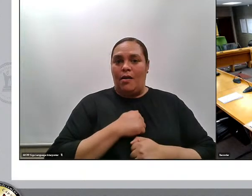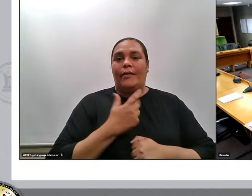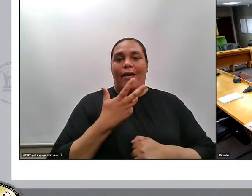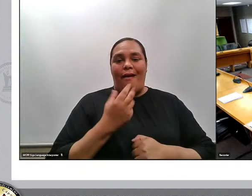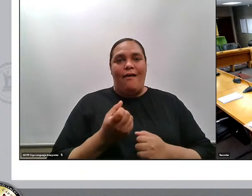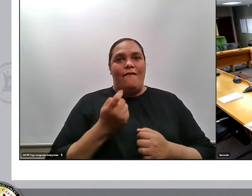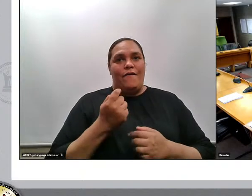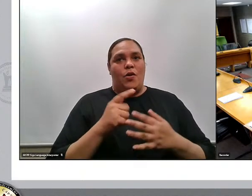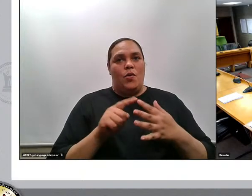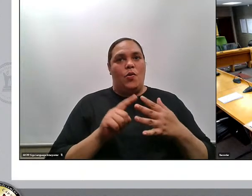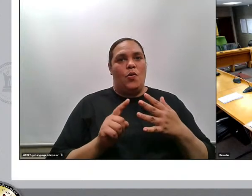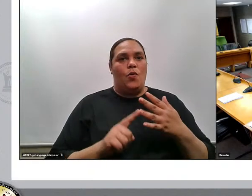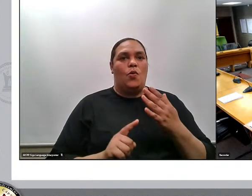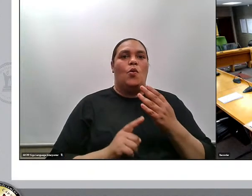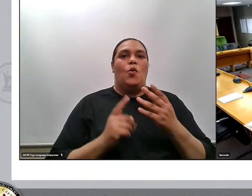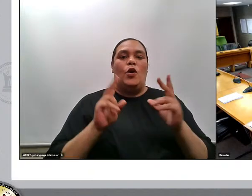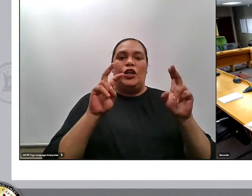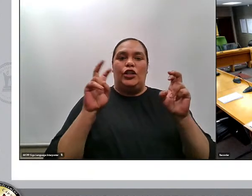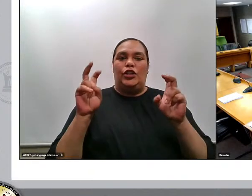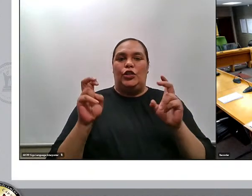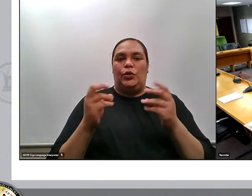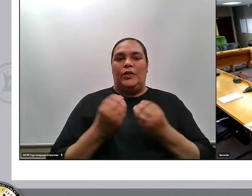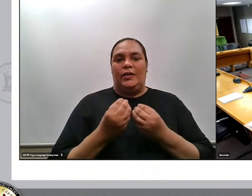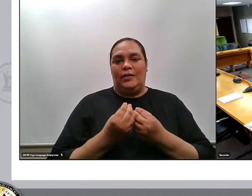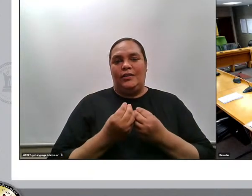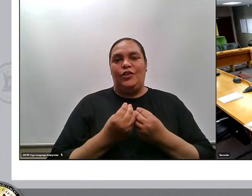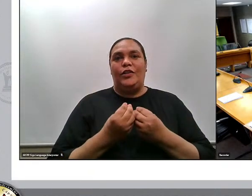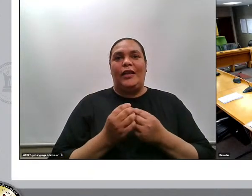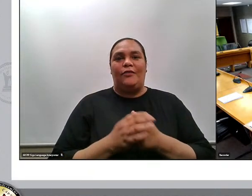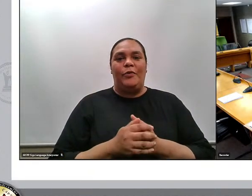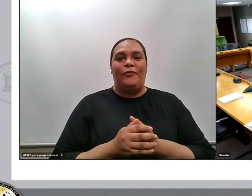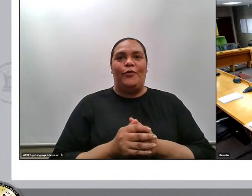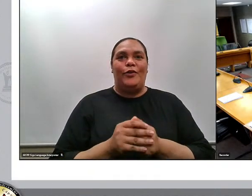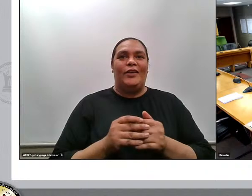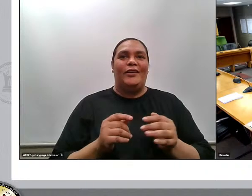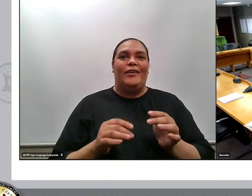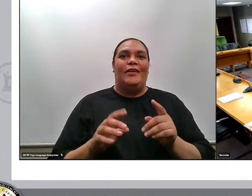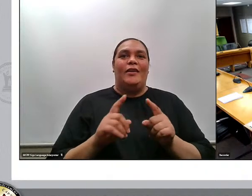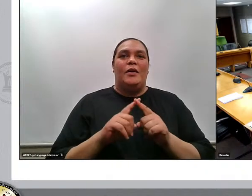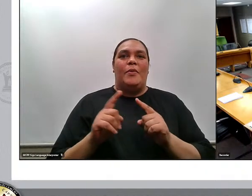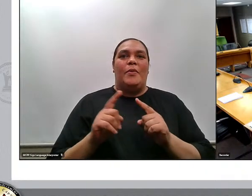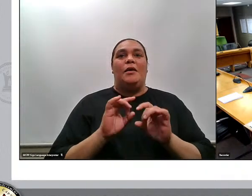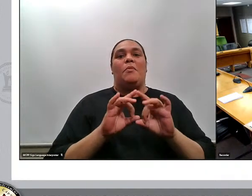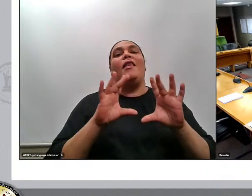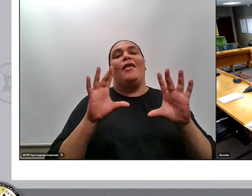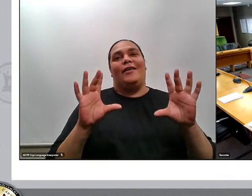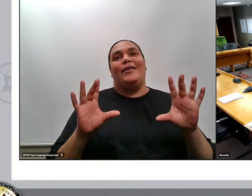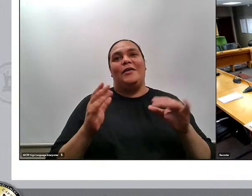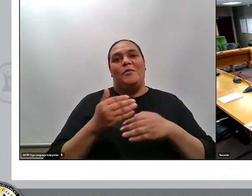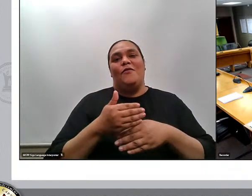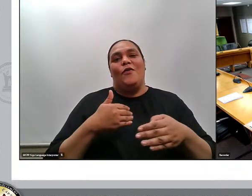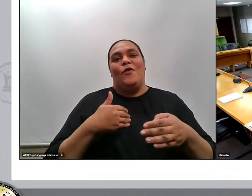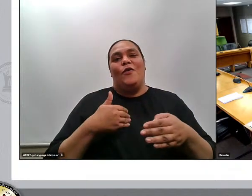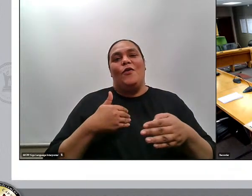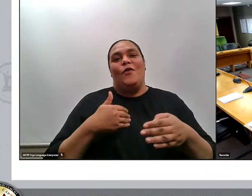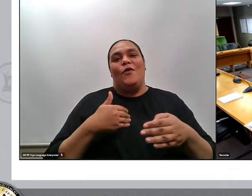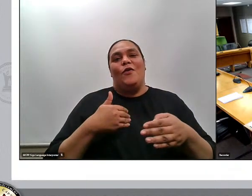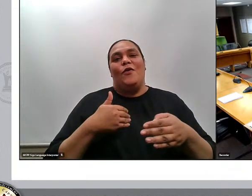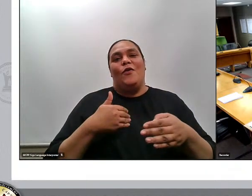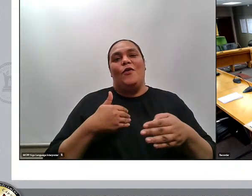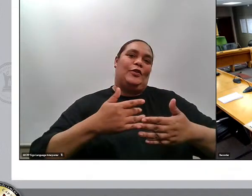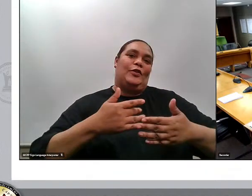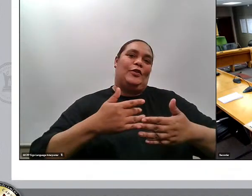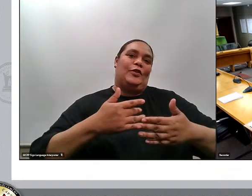number of outstanding issues, items that we would like some clarity on before we can even proceed to